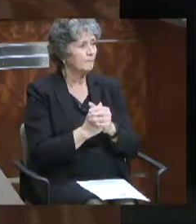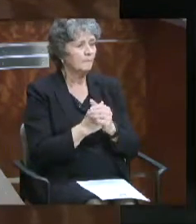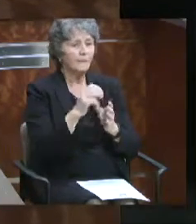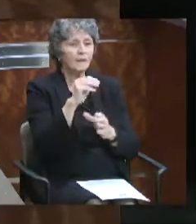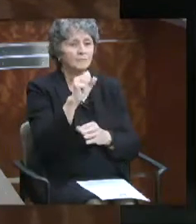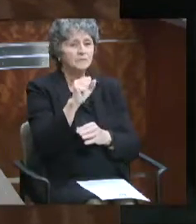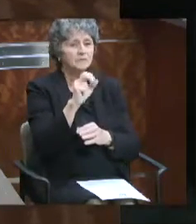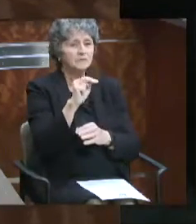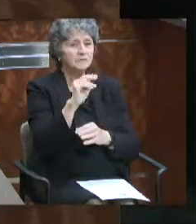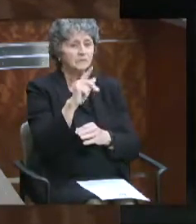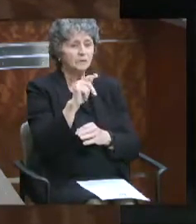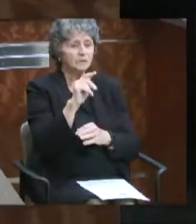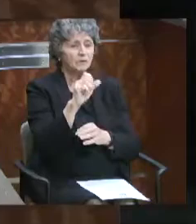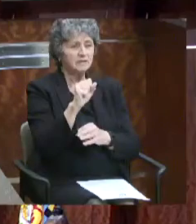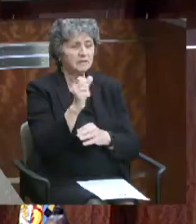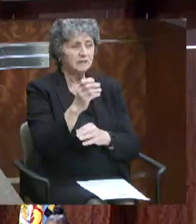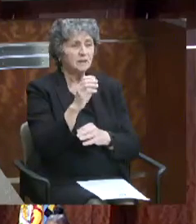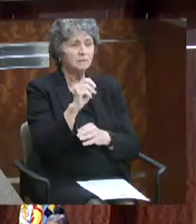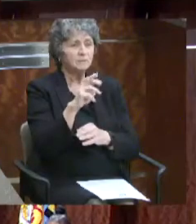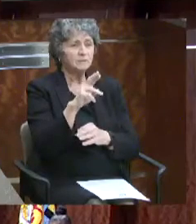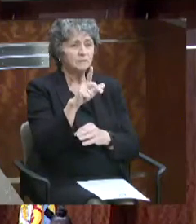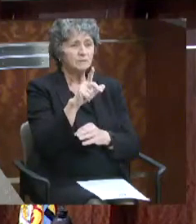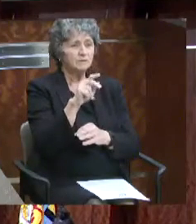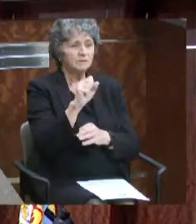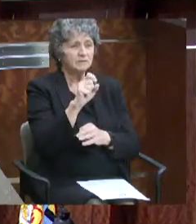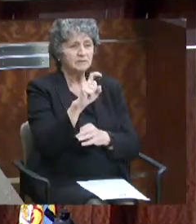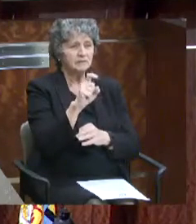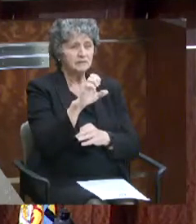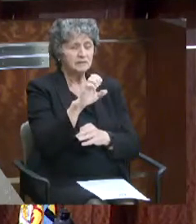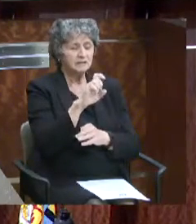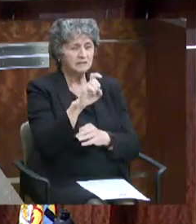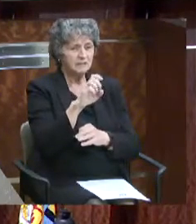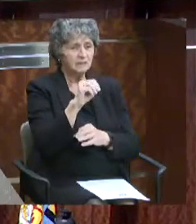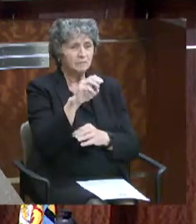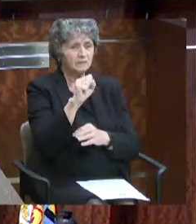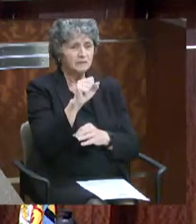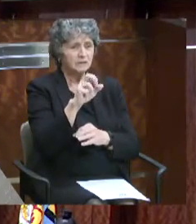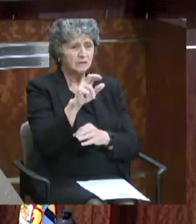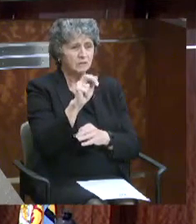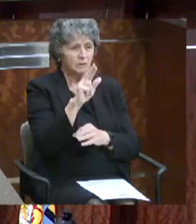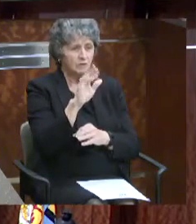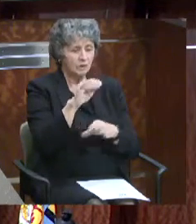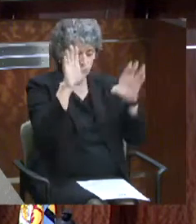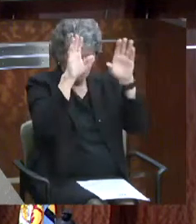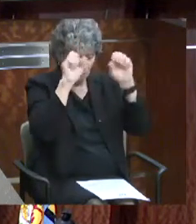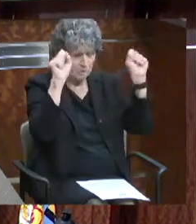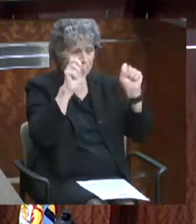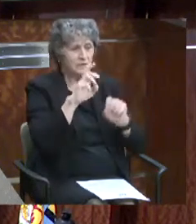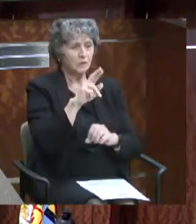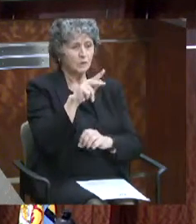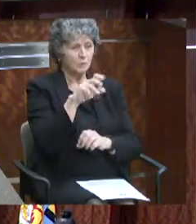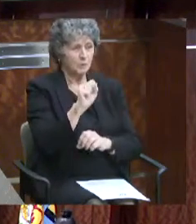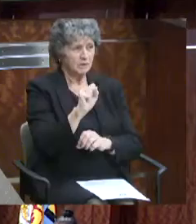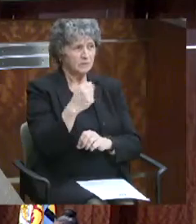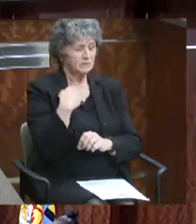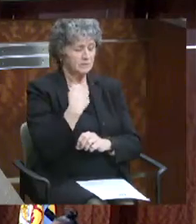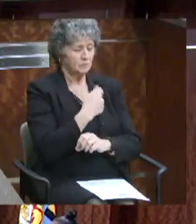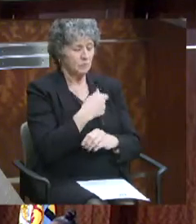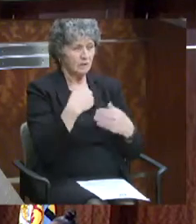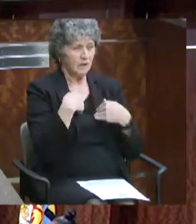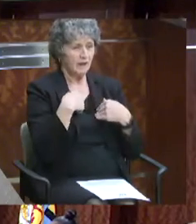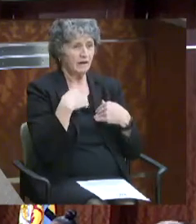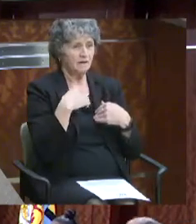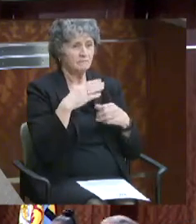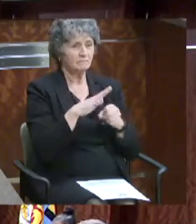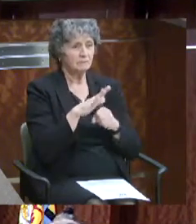Ms. Nicholas? Here. Mr. Les? Here. Ms. Crary? Here. President Ricks? Here. We have a quorum. I'll ask